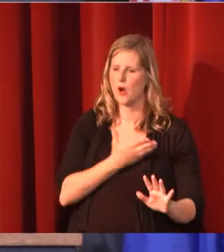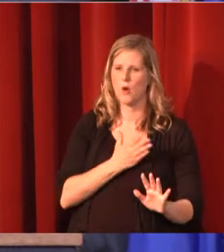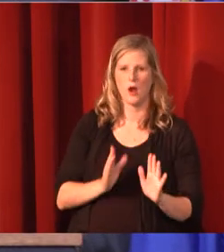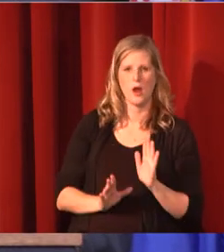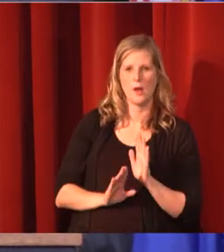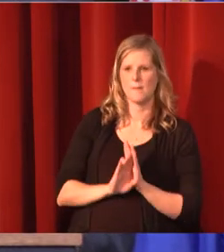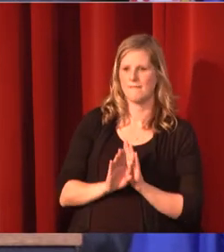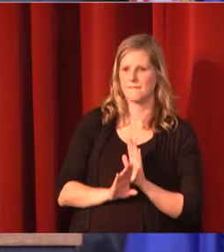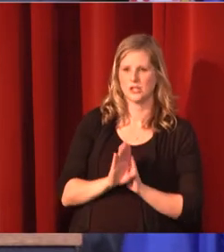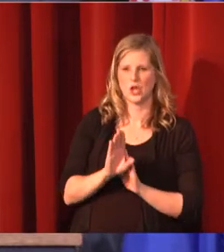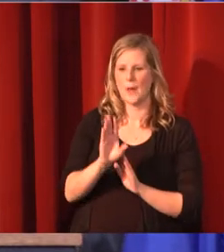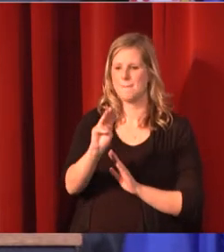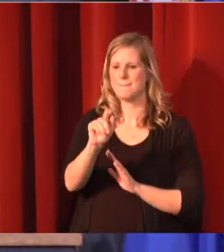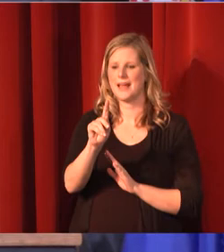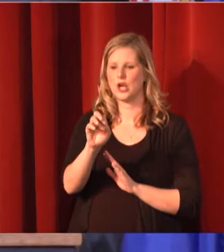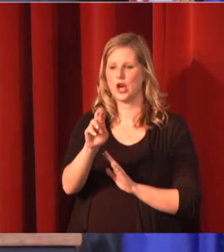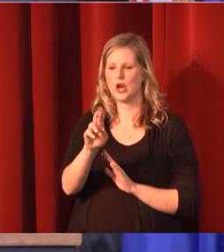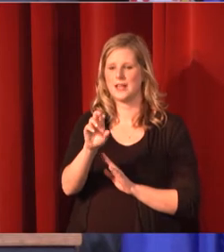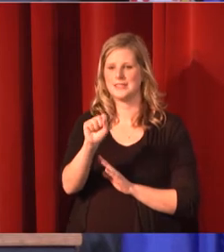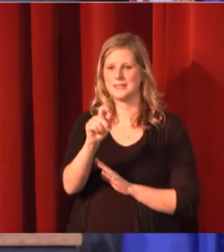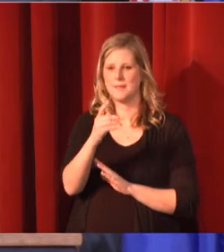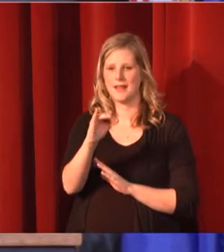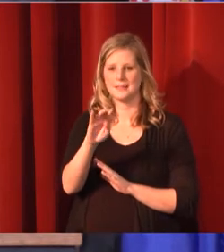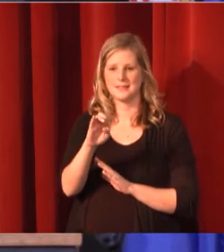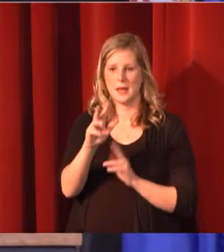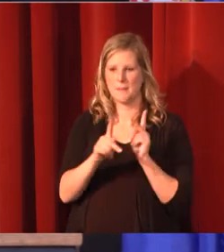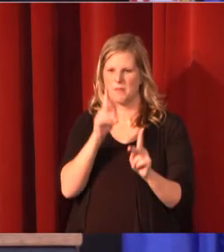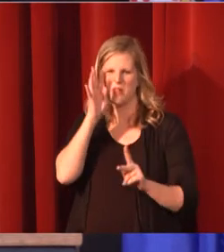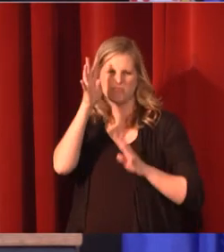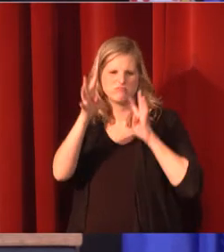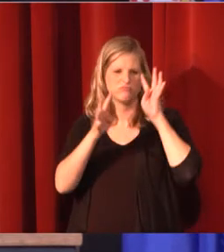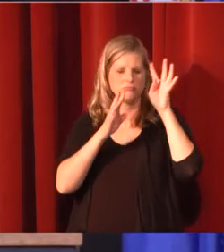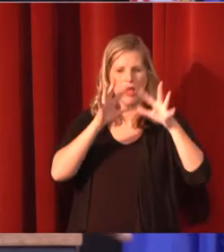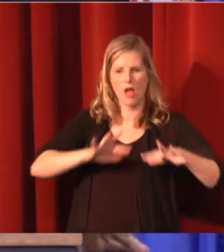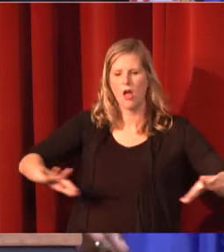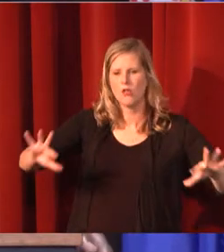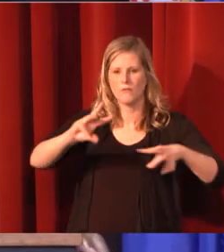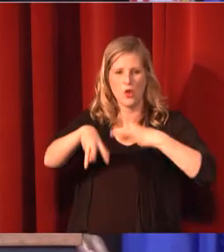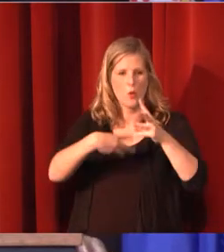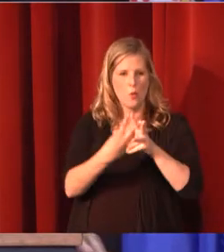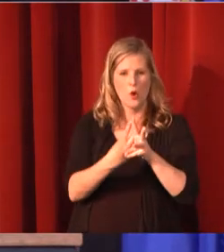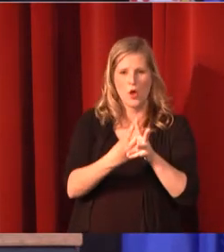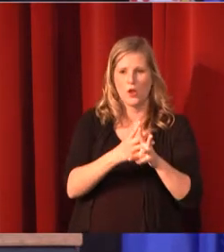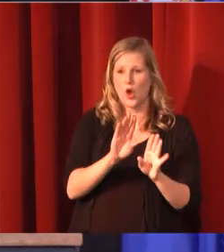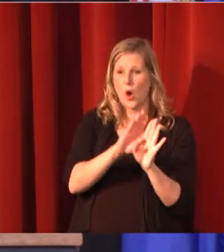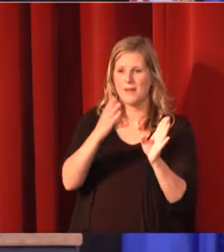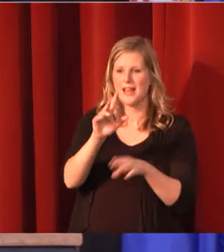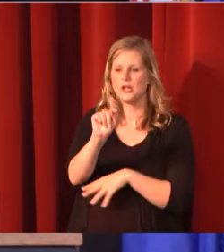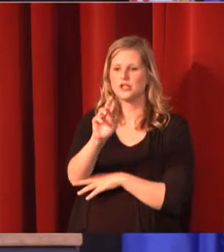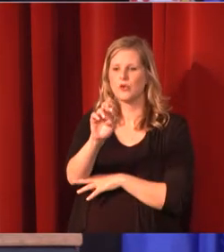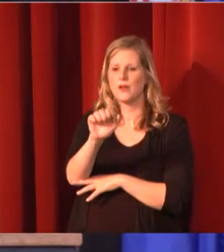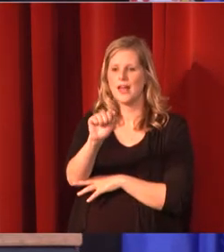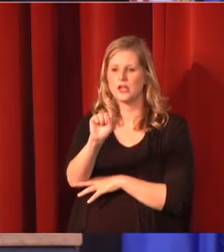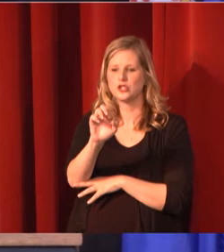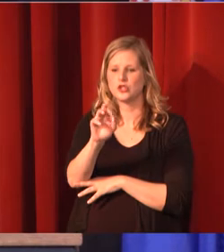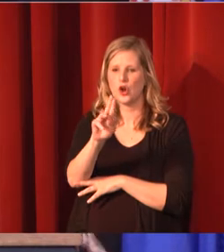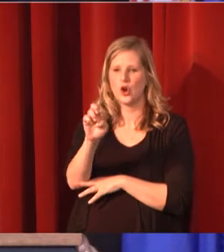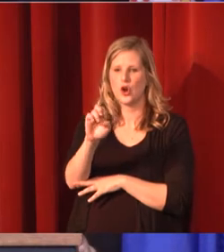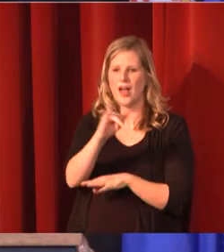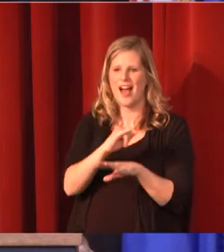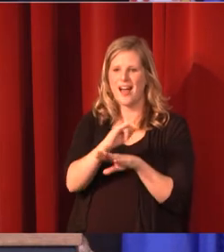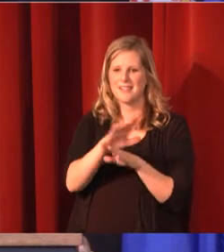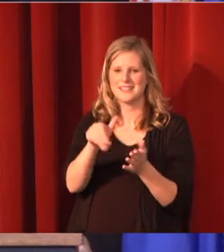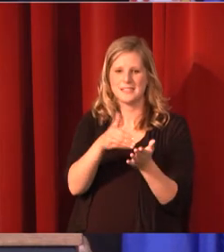makerspace for innovators from around the world in the opening of Treasure Island Center complete with a top floor practice